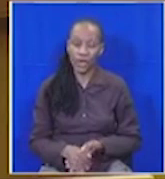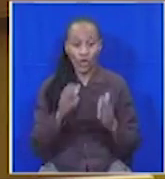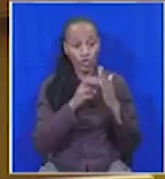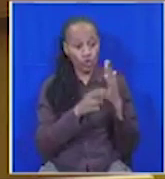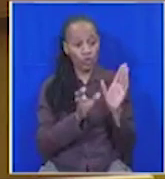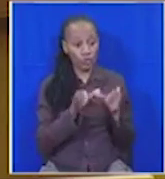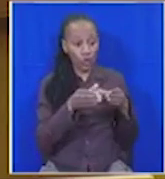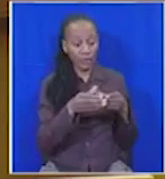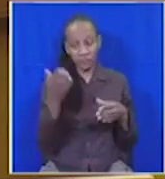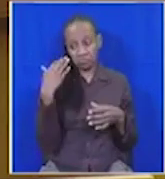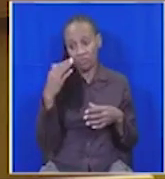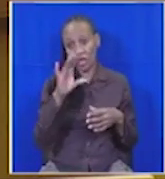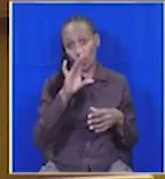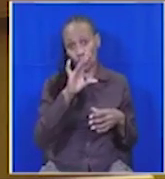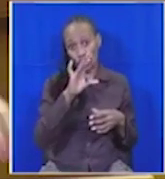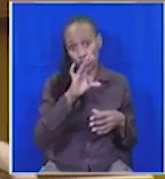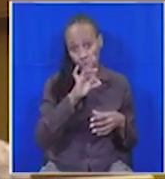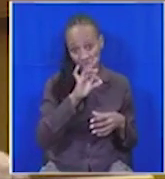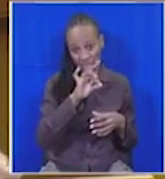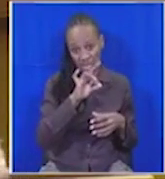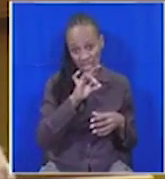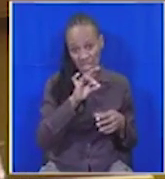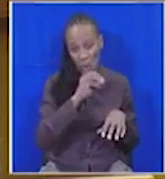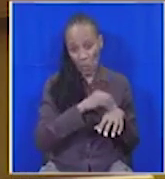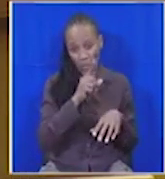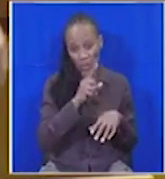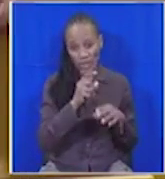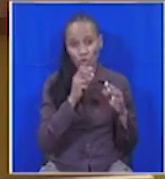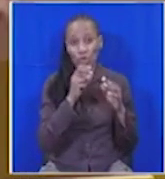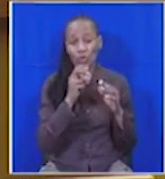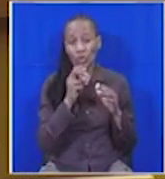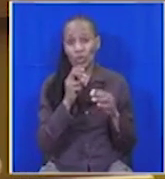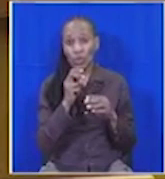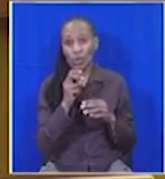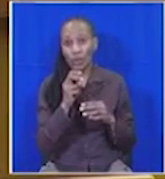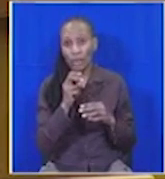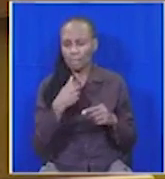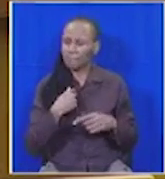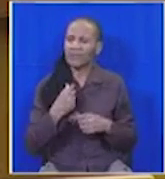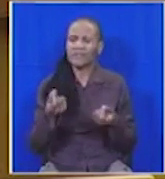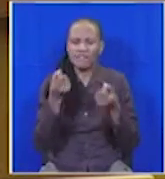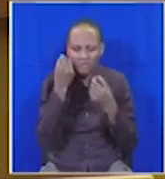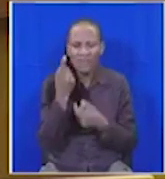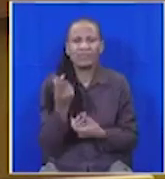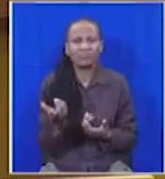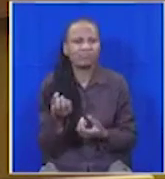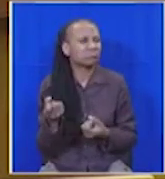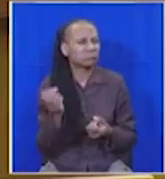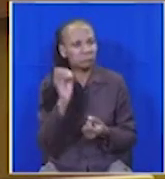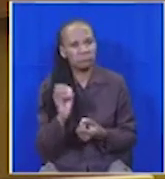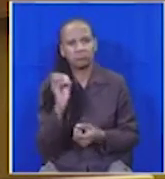Committee on Tuesday was the sequence of proceedings. But what I fail to understand, Honourable Speaker, is the sequence